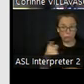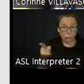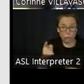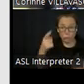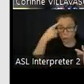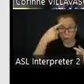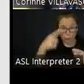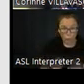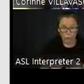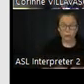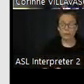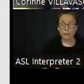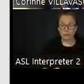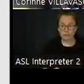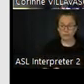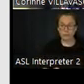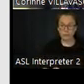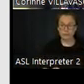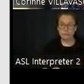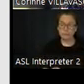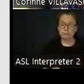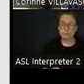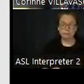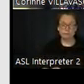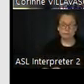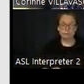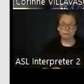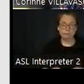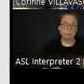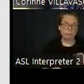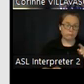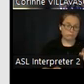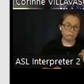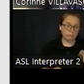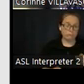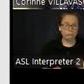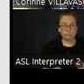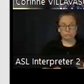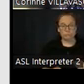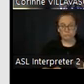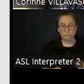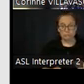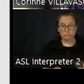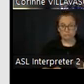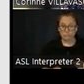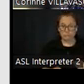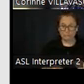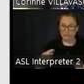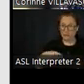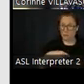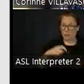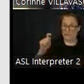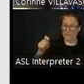members that may be asked, is to what degree it's necessary to have a number